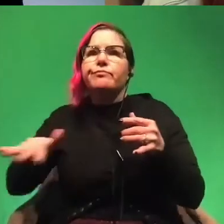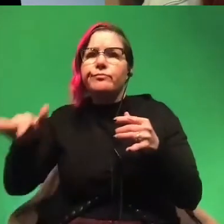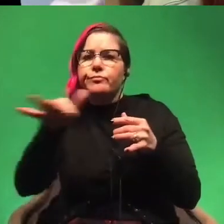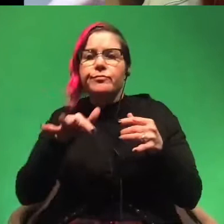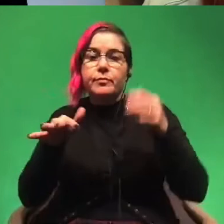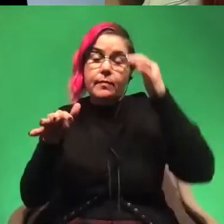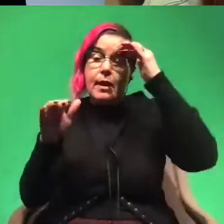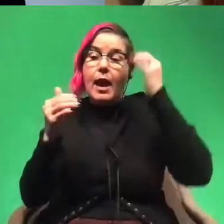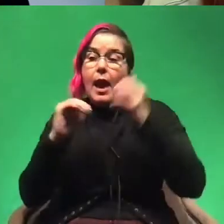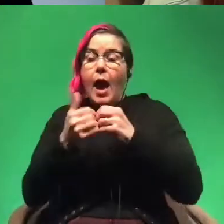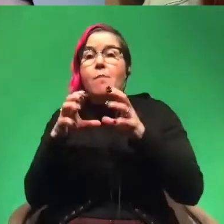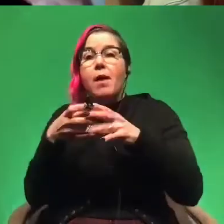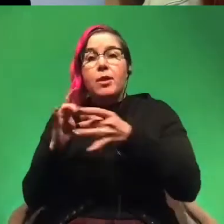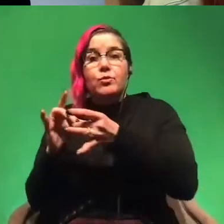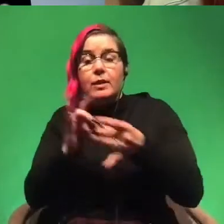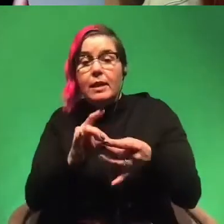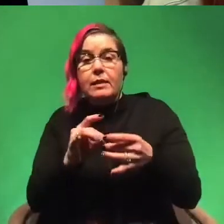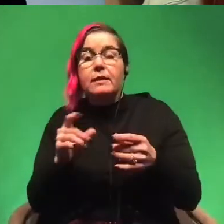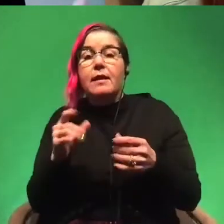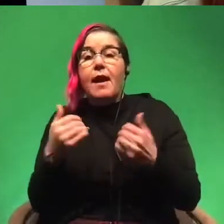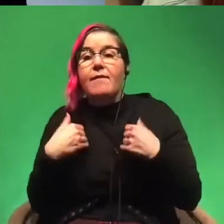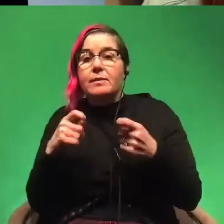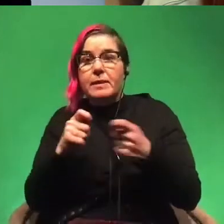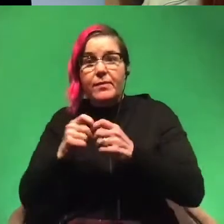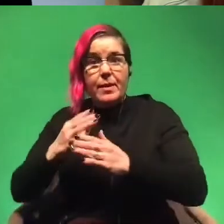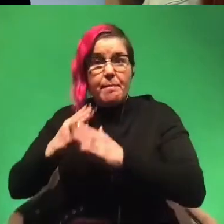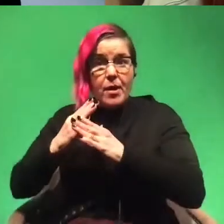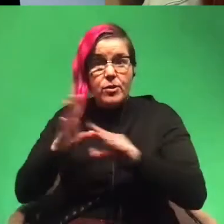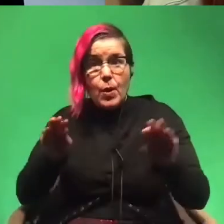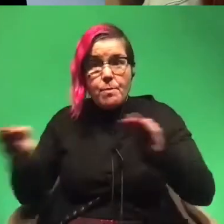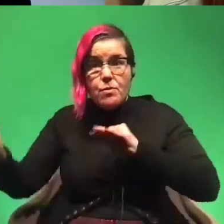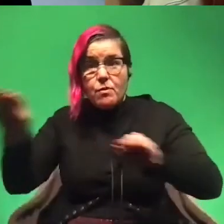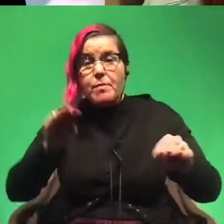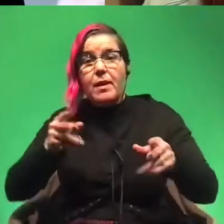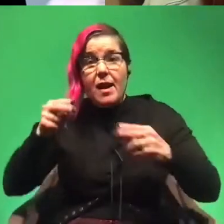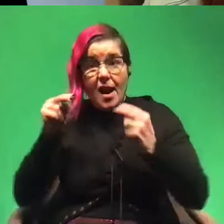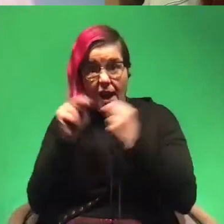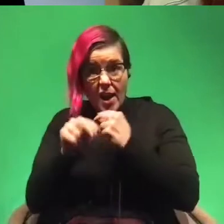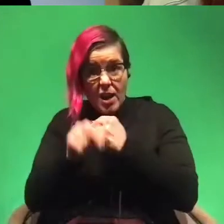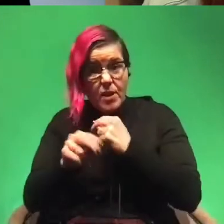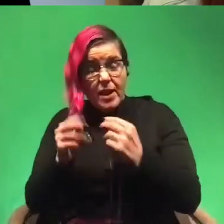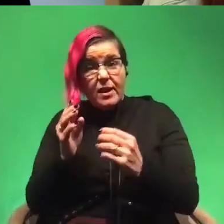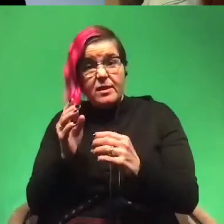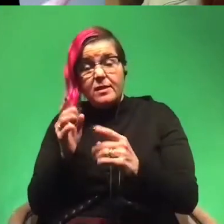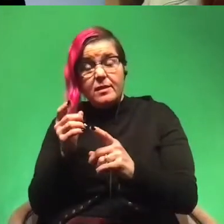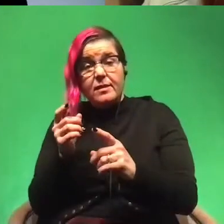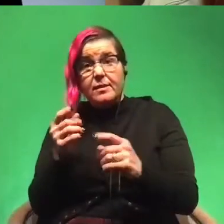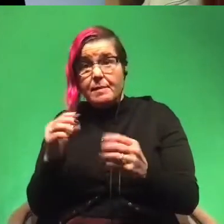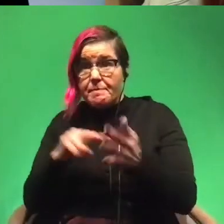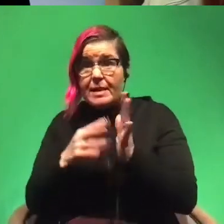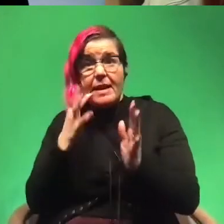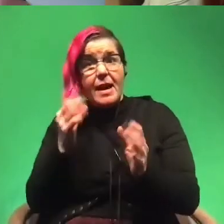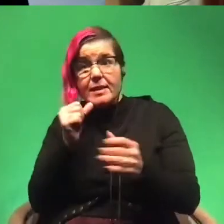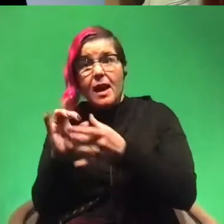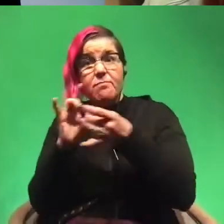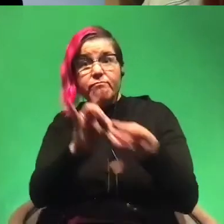are populations related, and are there particular barriers to their movements? Are highways, you know, do highways mean that cats aren't connected in